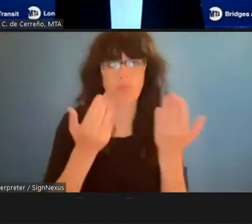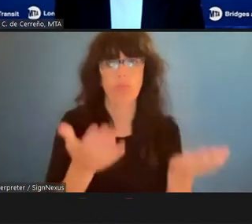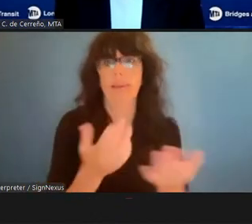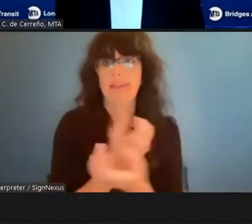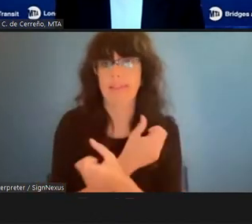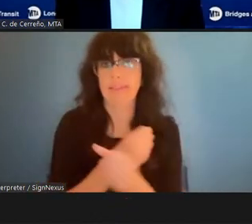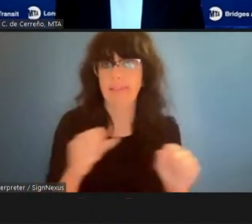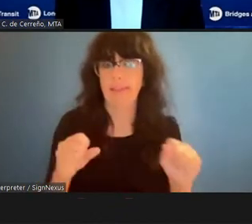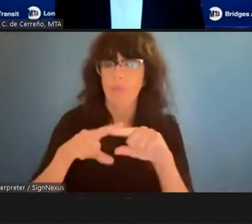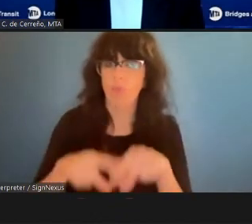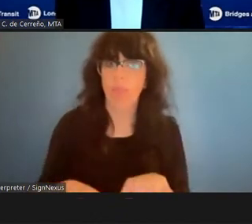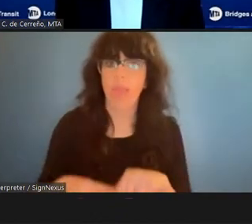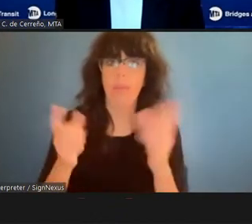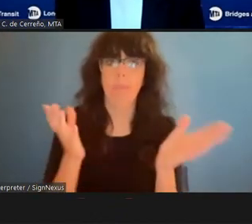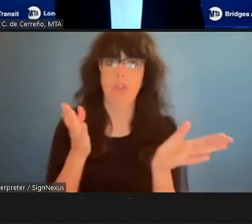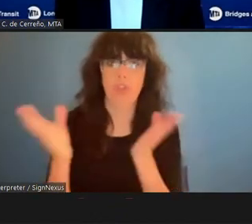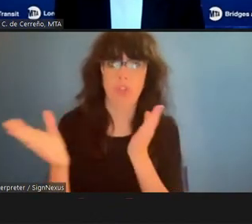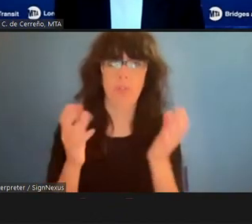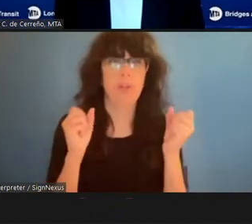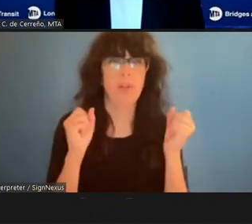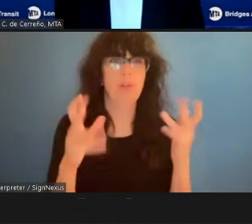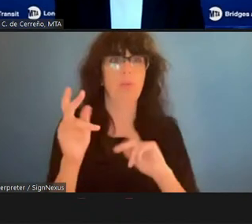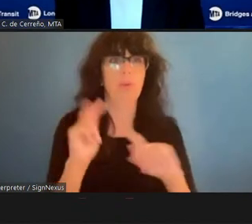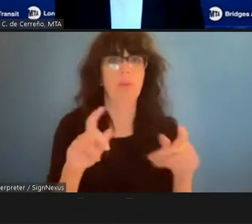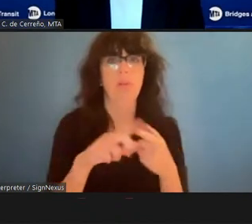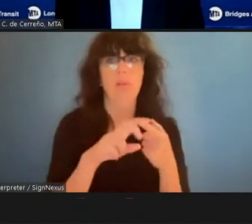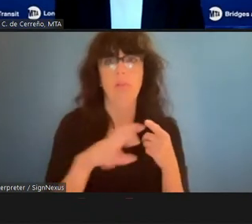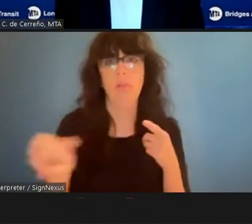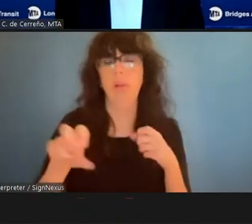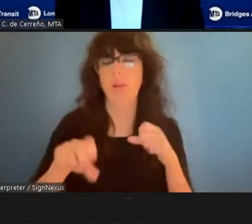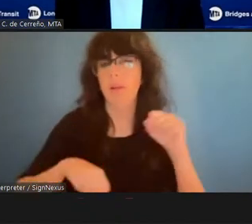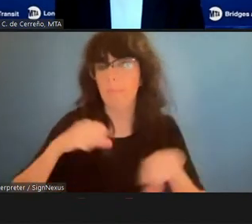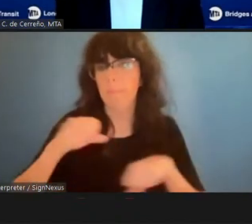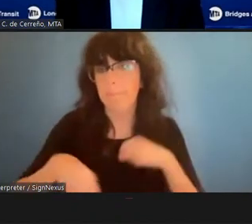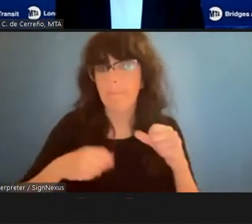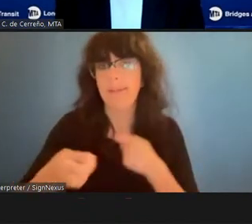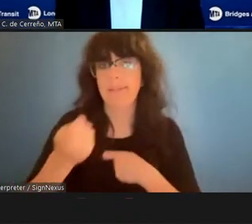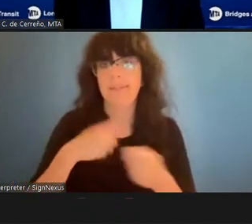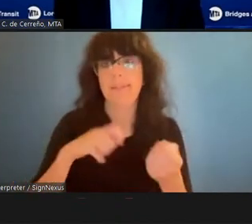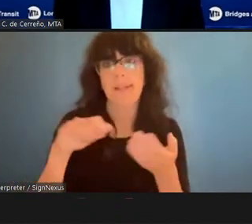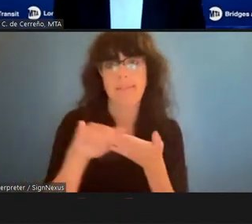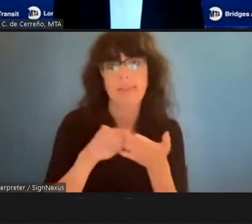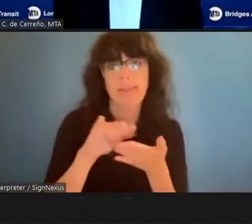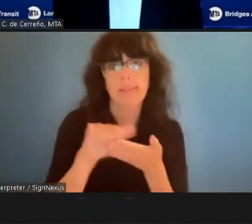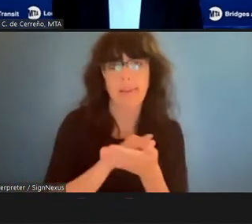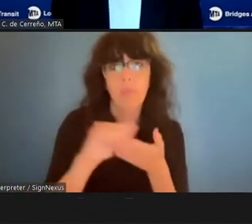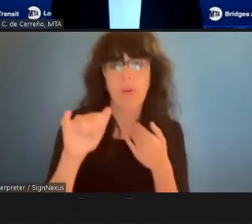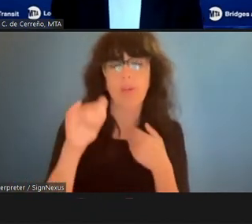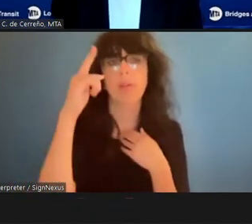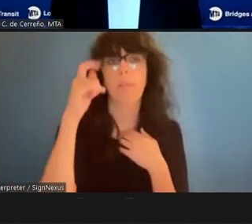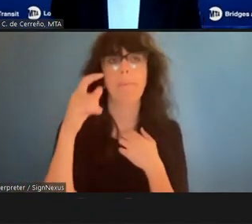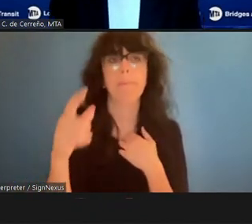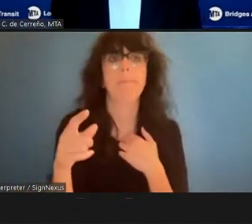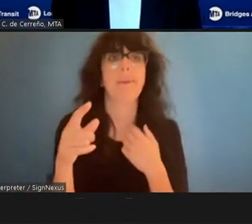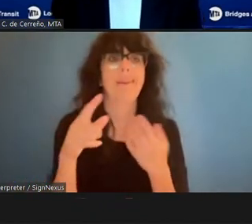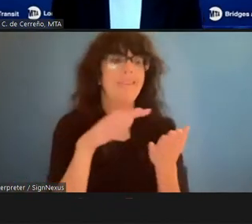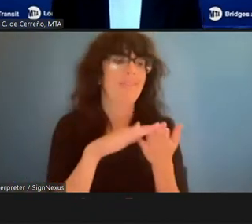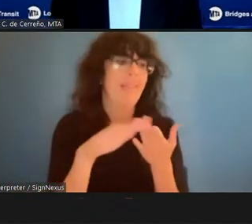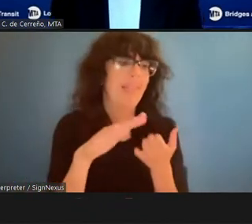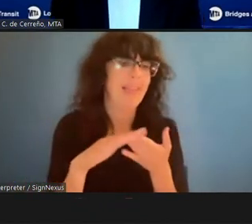reliable service so many people have switched to bikes rather than the subways due to the issues of clinton cleanliness and